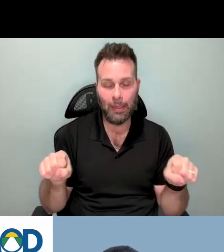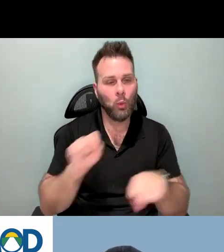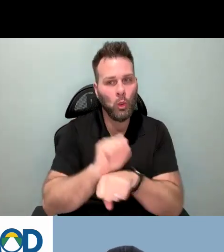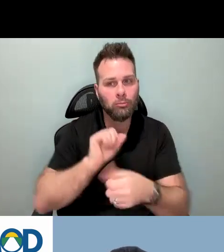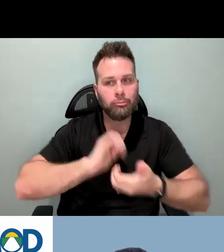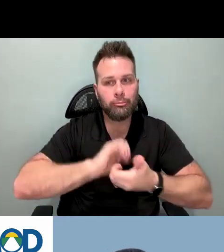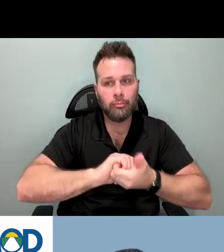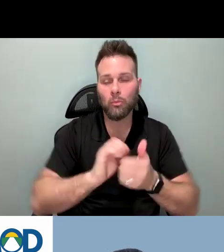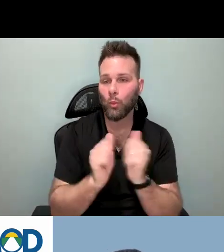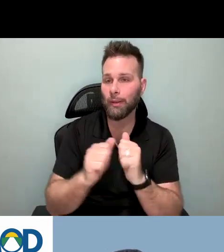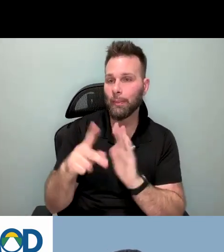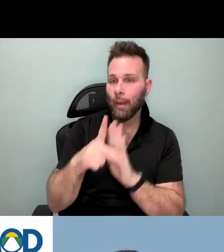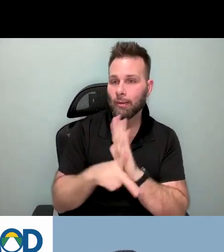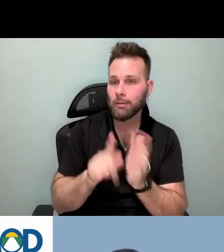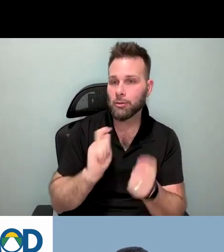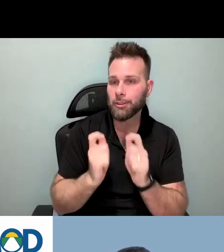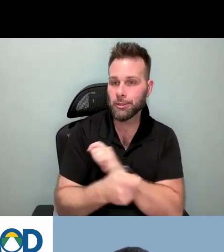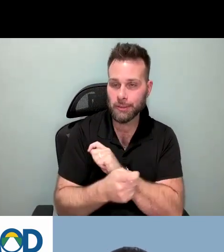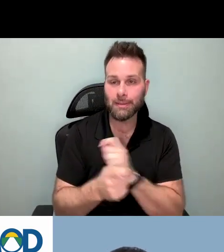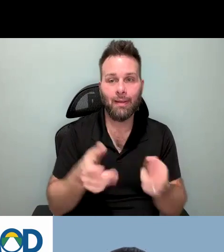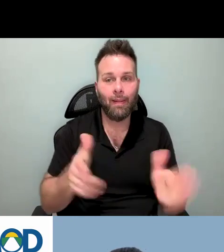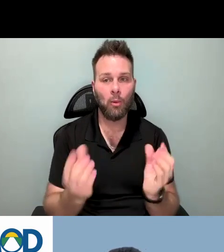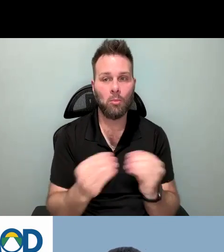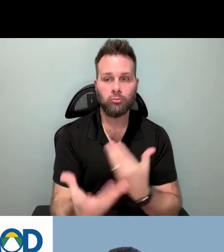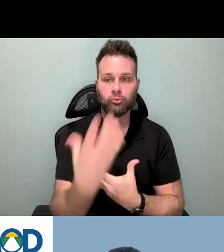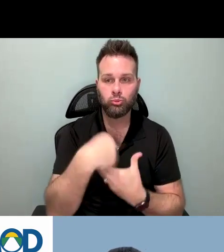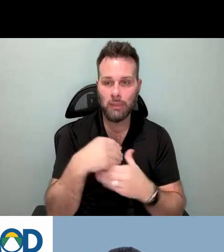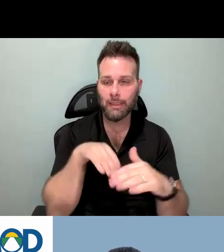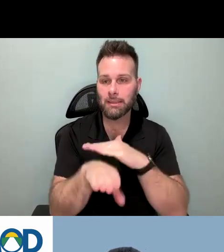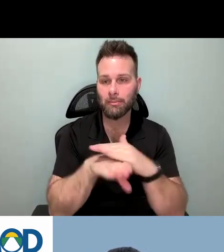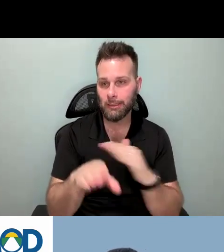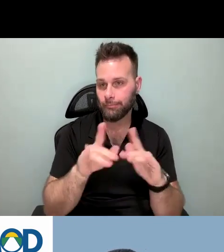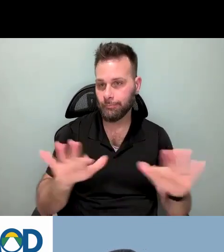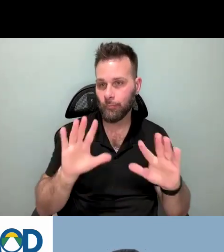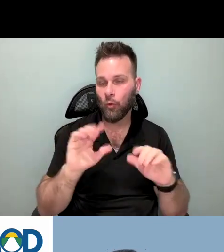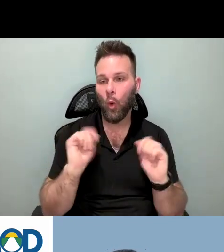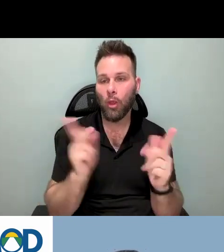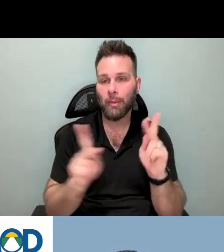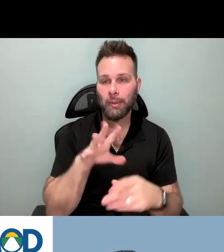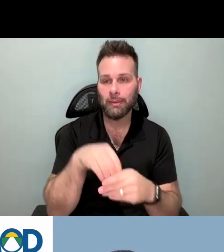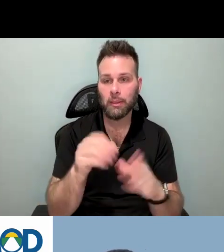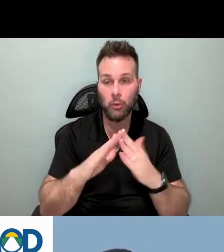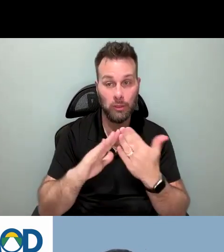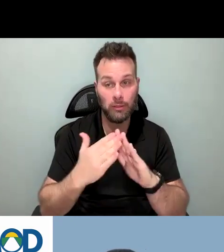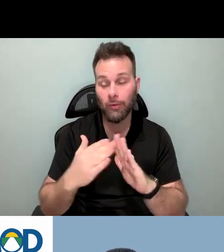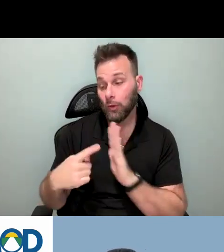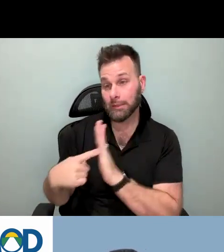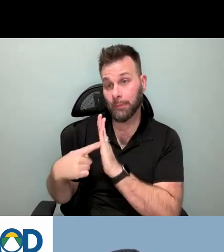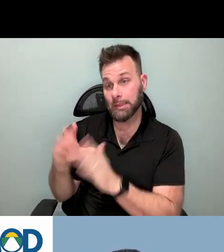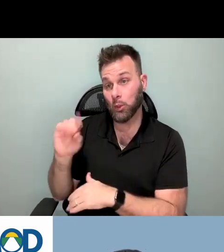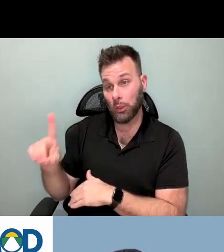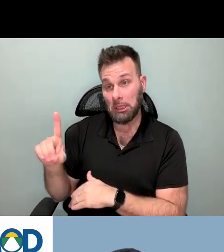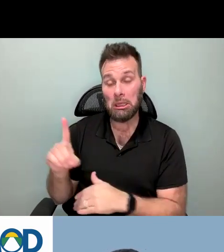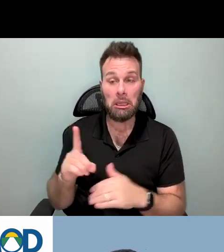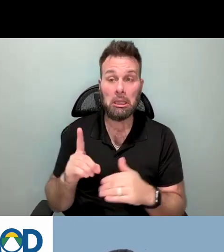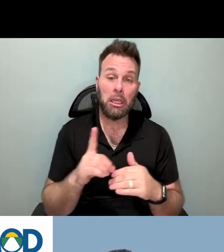policy changes that promote greater inclusion and accessibility within their communities. For example, a COD might recommend adjustments to a town